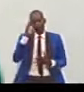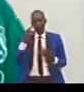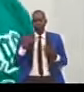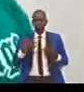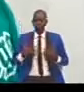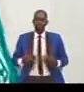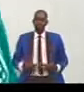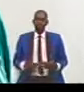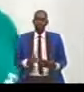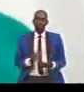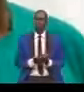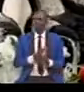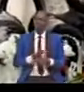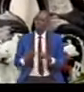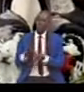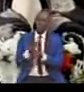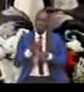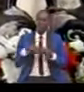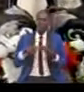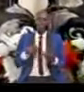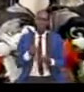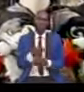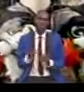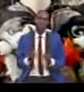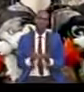Why don't they care about me anymore?